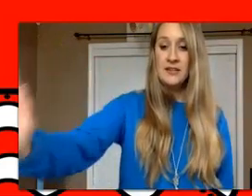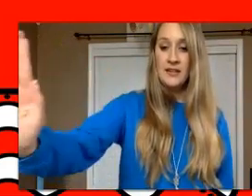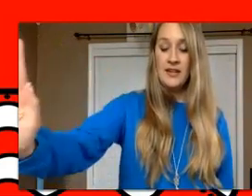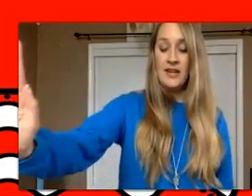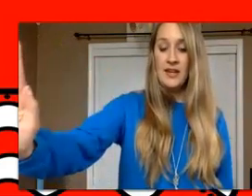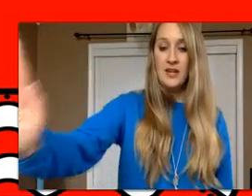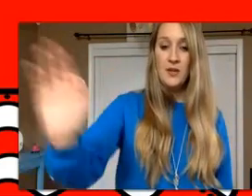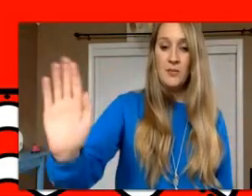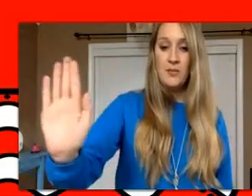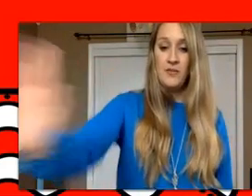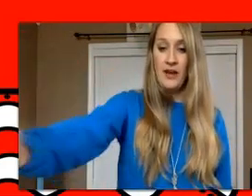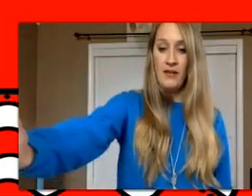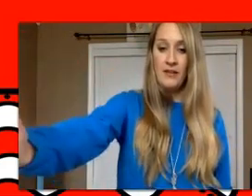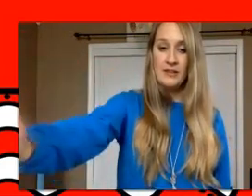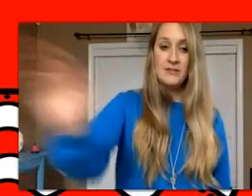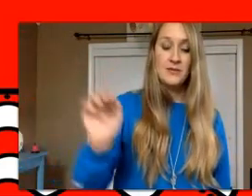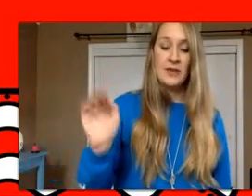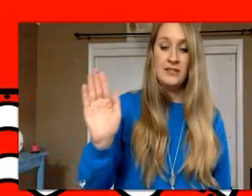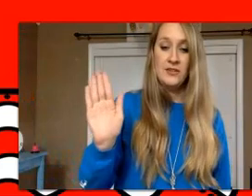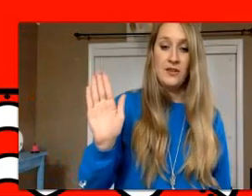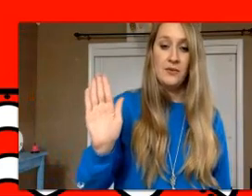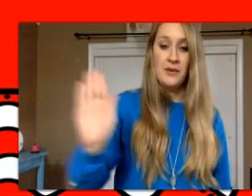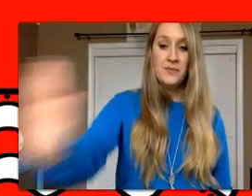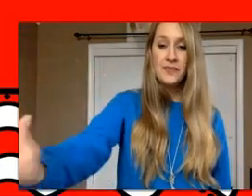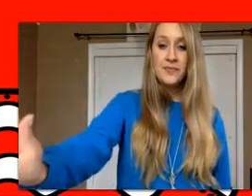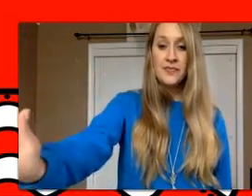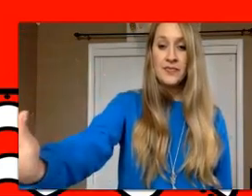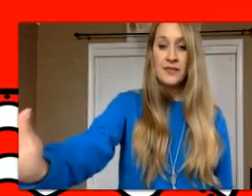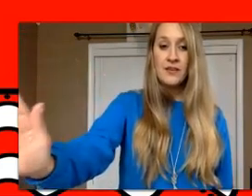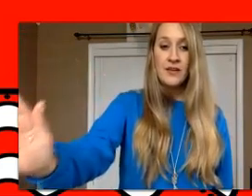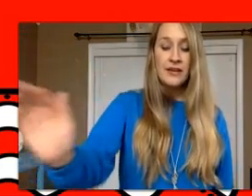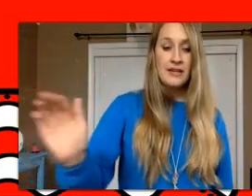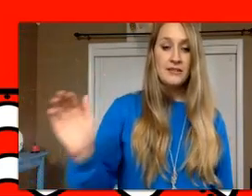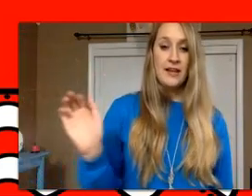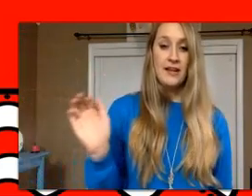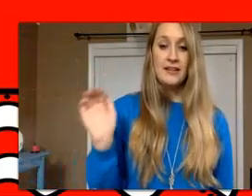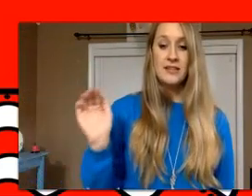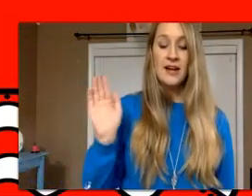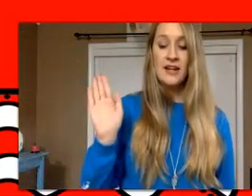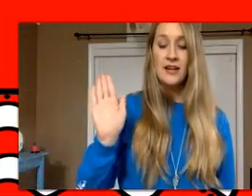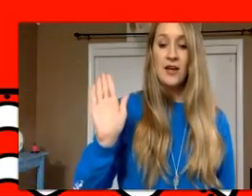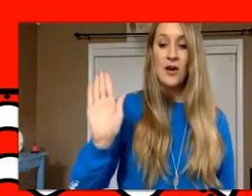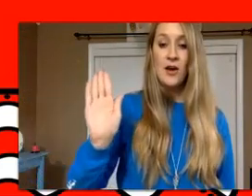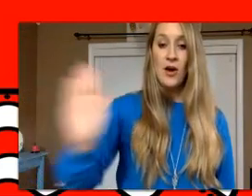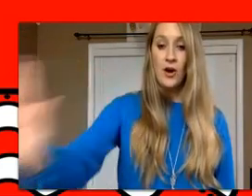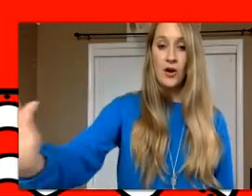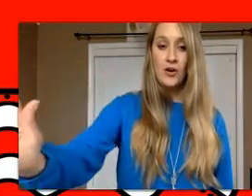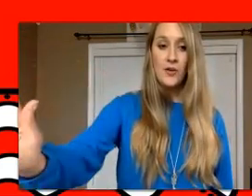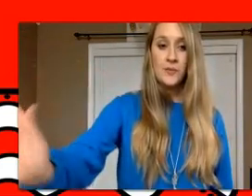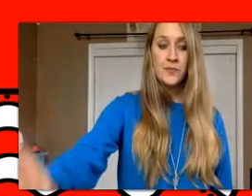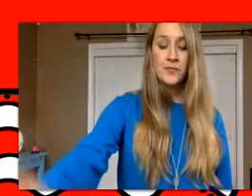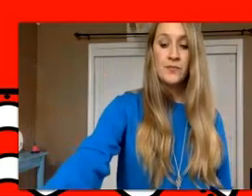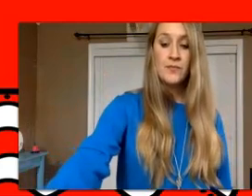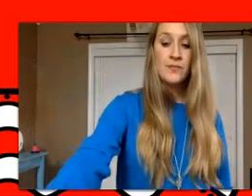this and move it out like this. Okay, so do that with me. And say it and sign it,